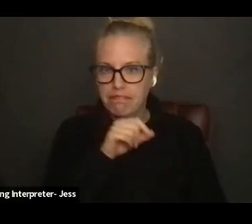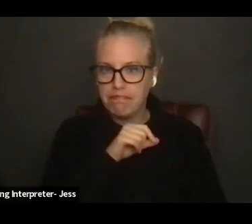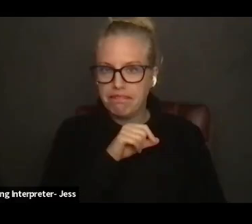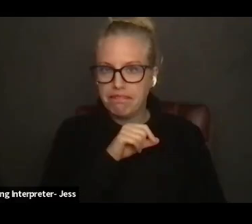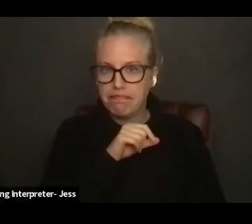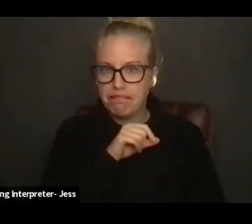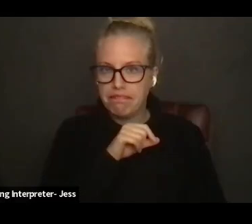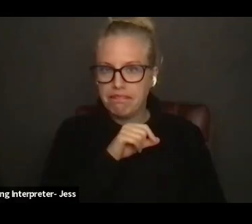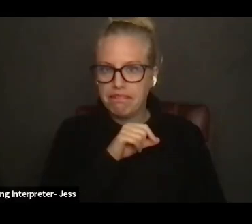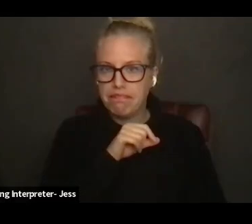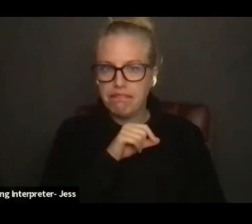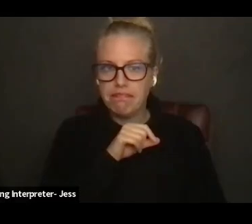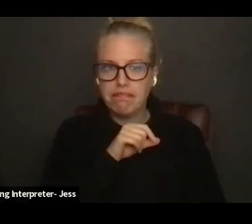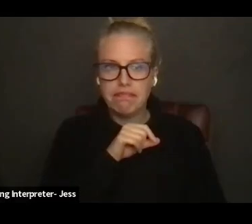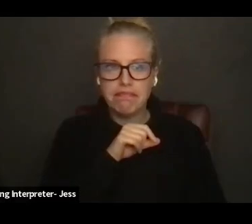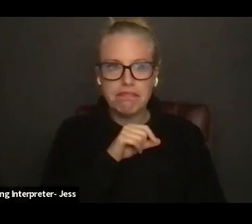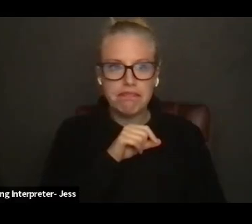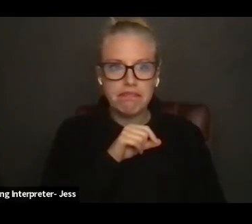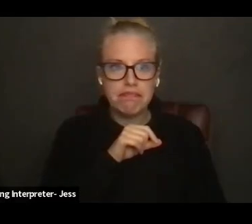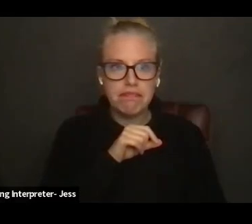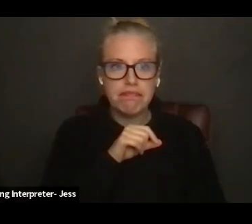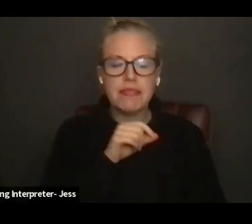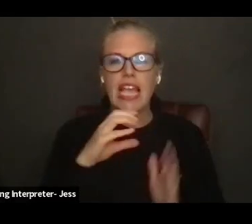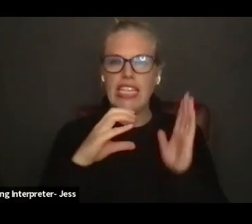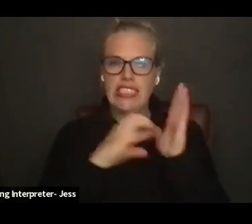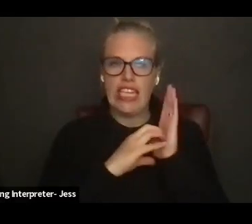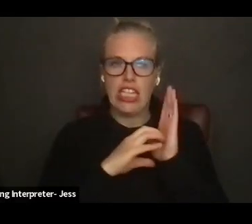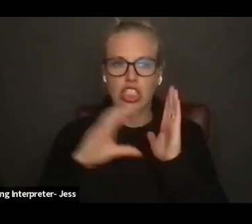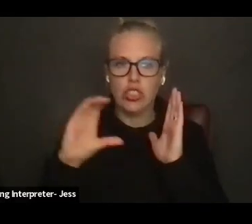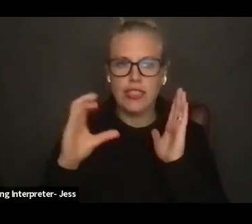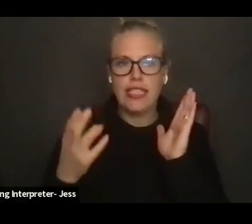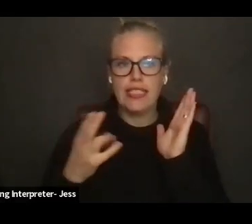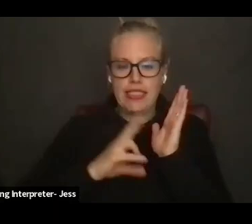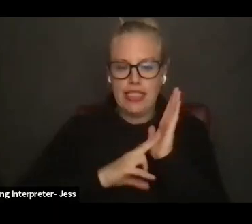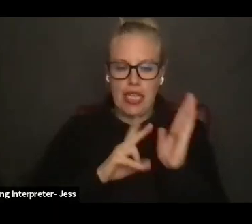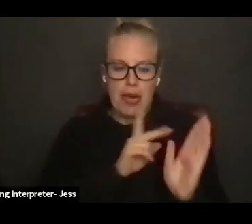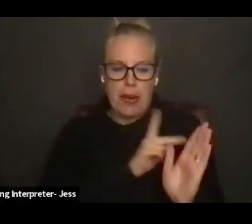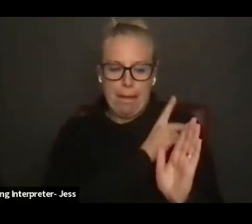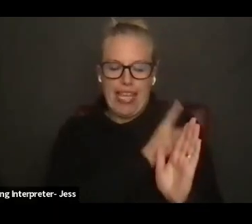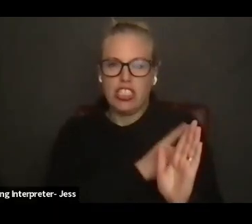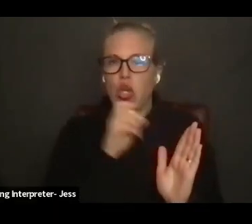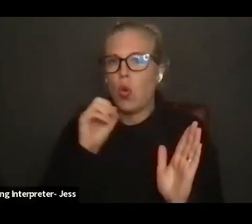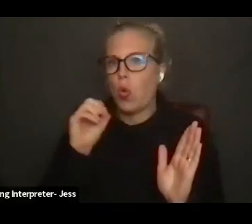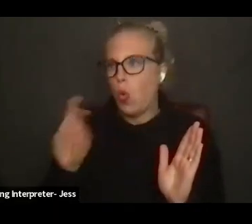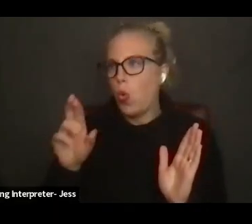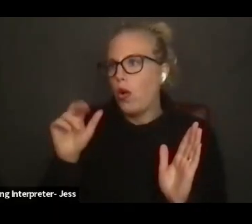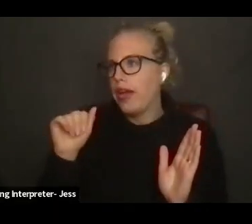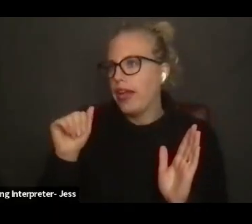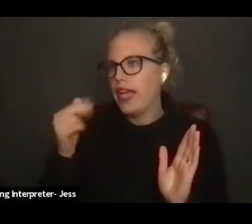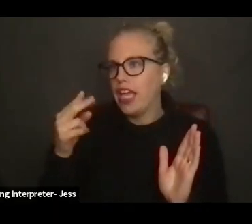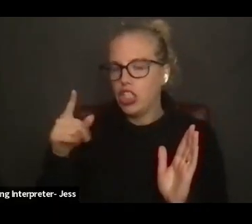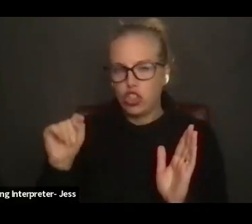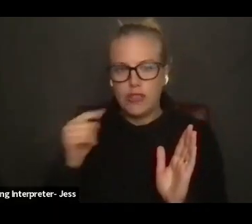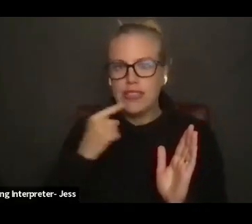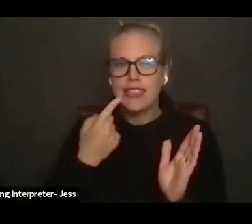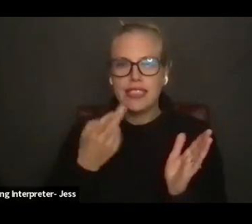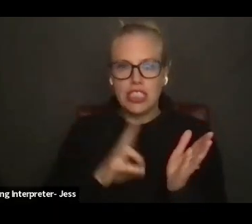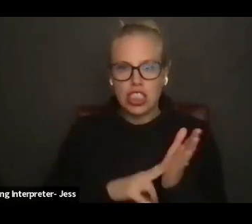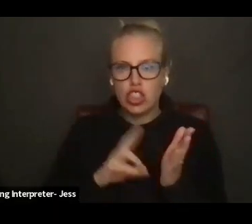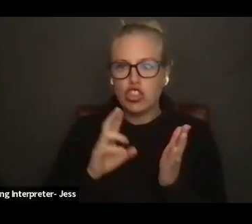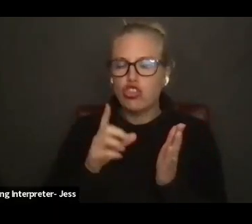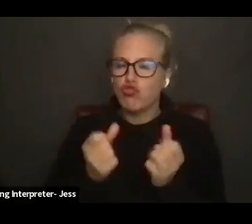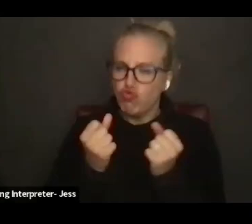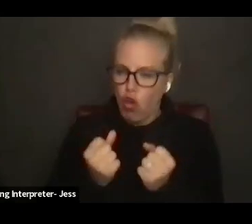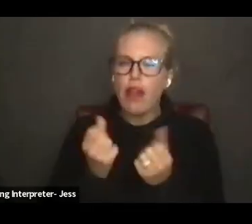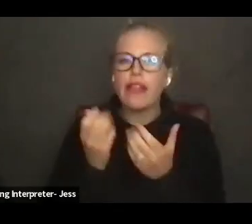so on C, section C, signature of patient or surrogate. So you can see on there it says signature, strongly